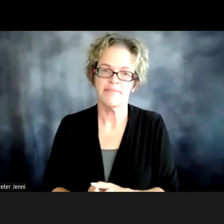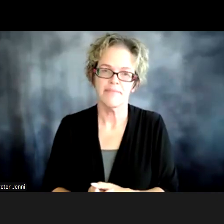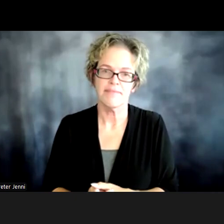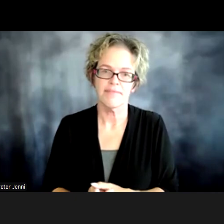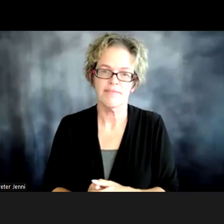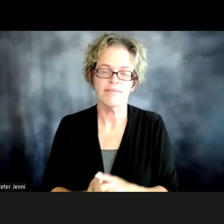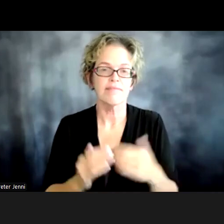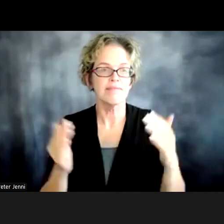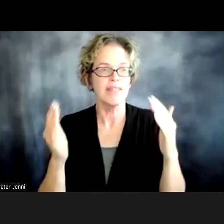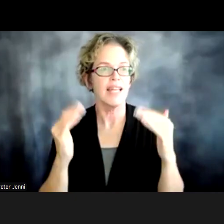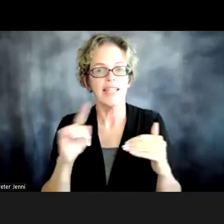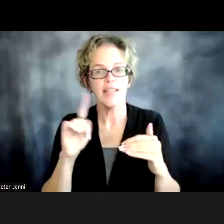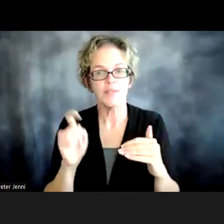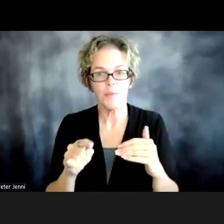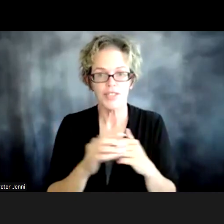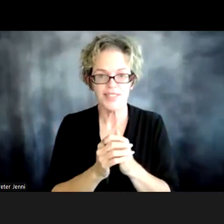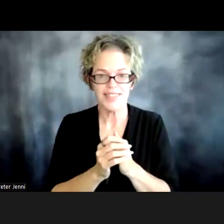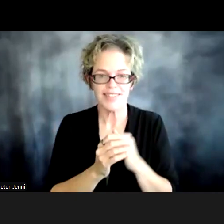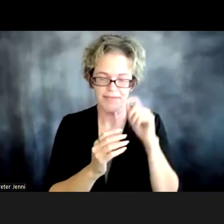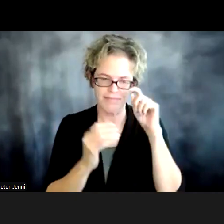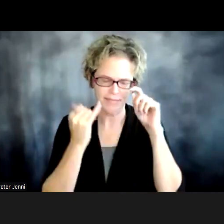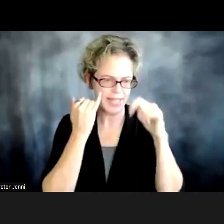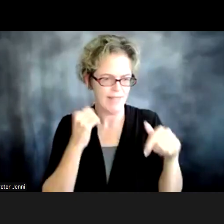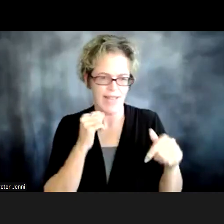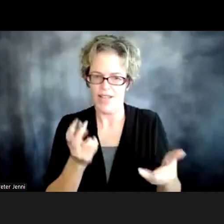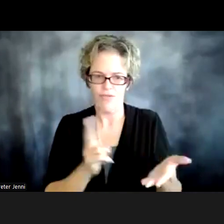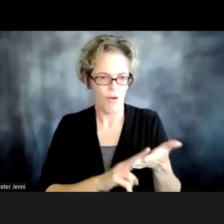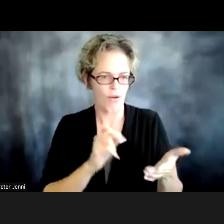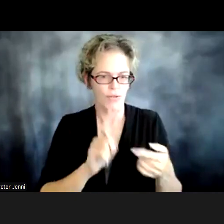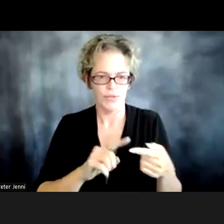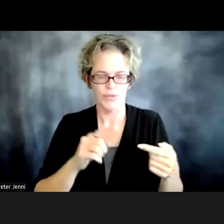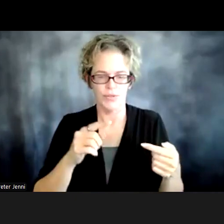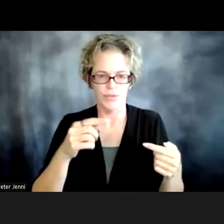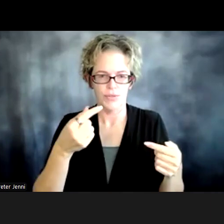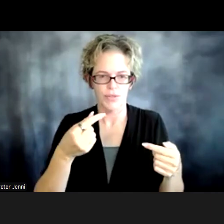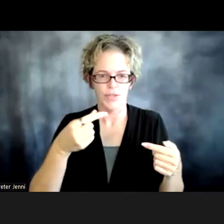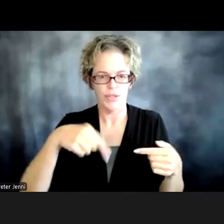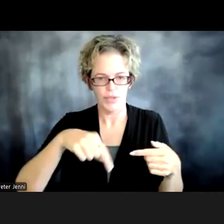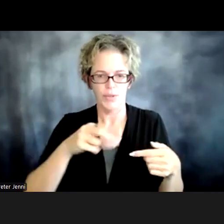And then next question is, if I did enroll to QHP, am I still going to be eligible for Apple expansion?